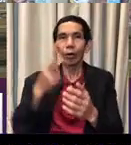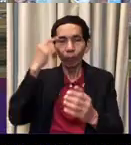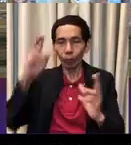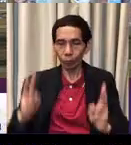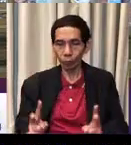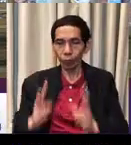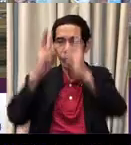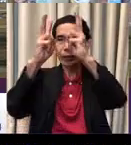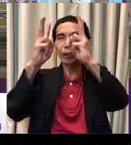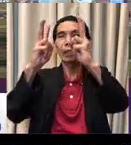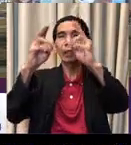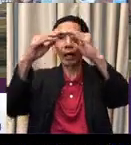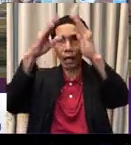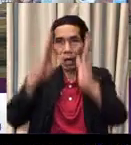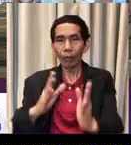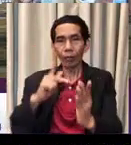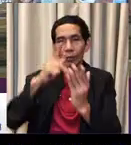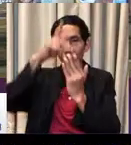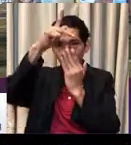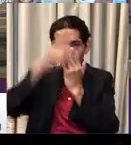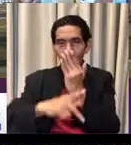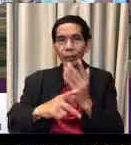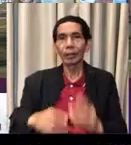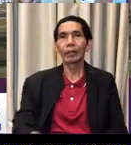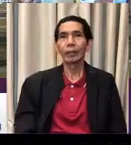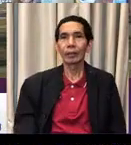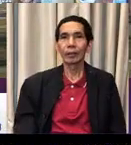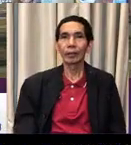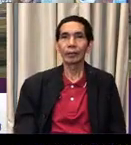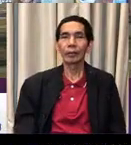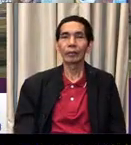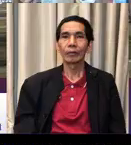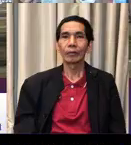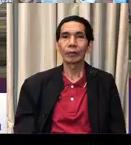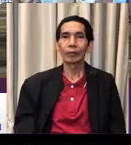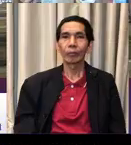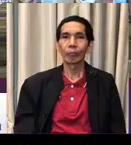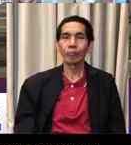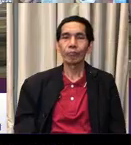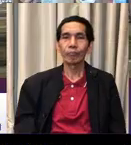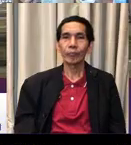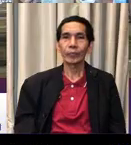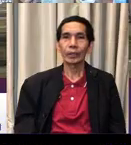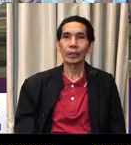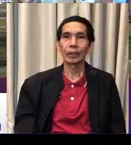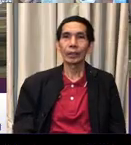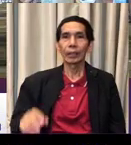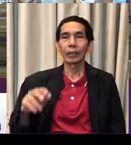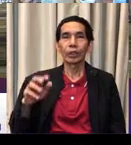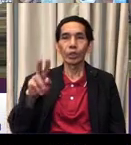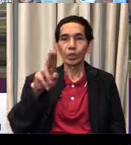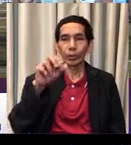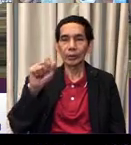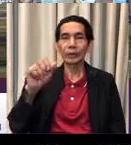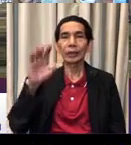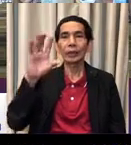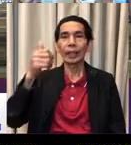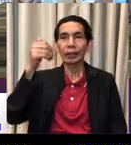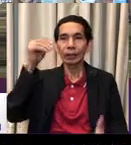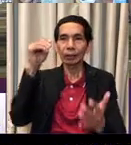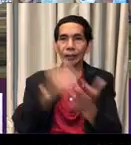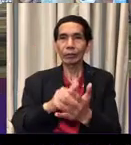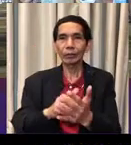Vertical Housing Project. Mr. and Mrs. Benjamin Mignosa Jr. ng Las Vegas, Nevada, USA, 10,000 para